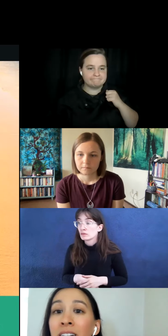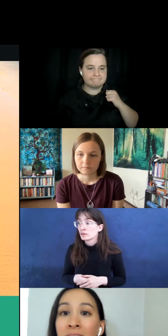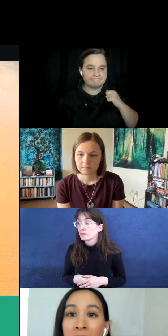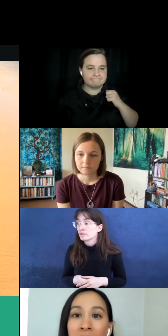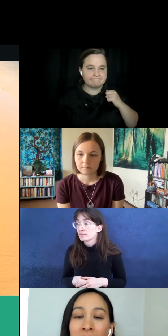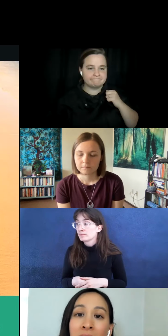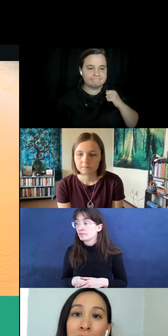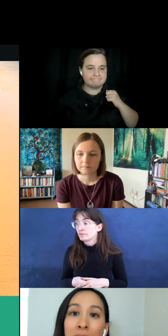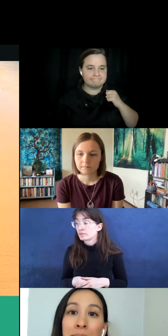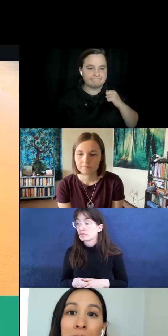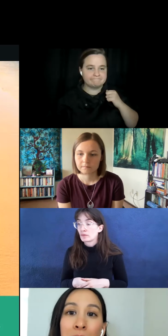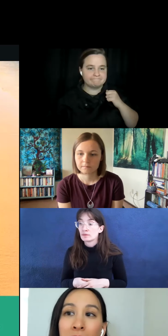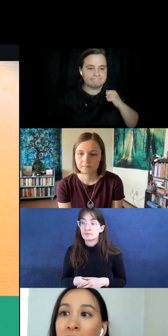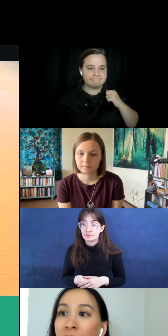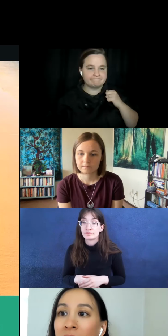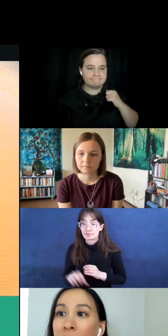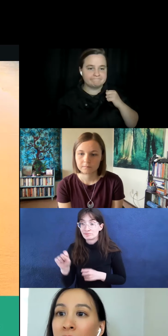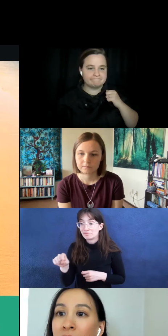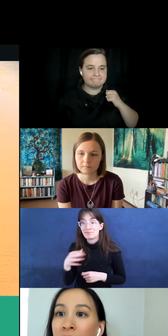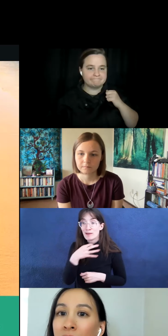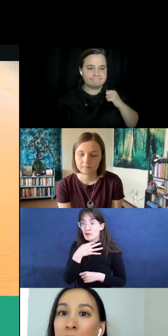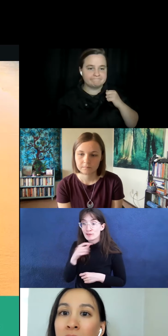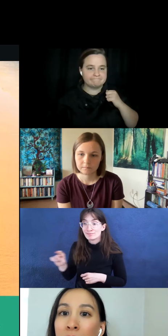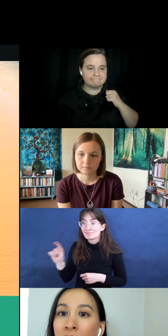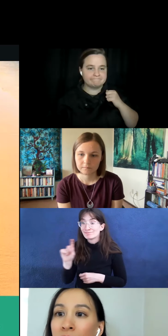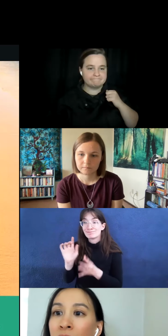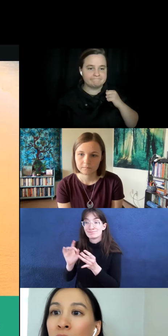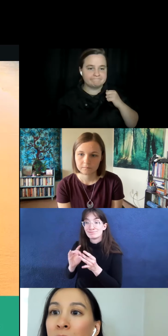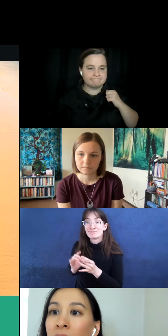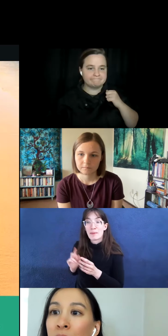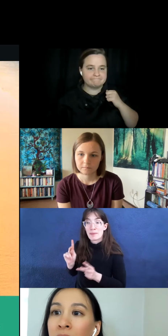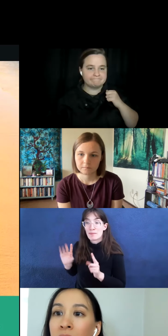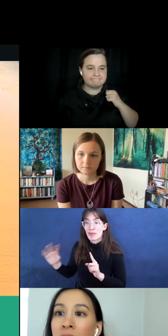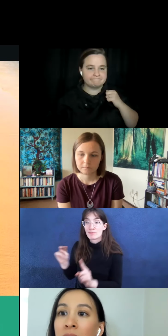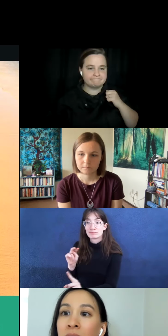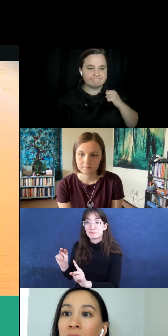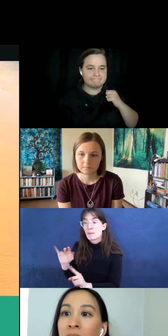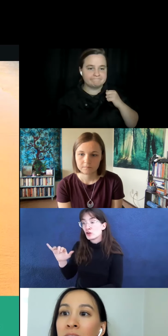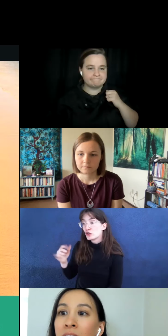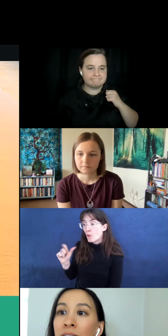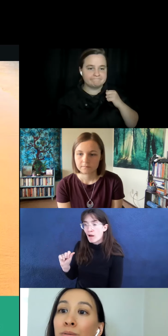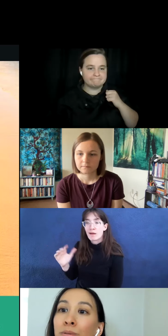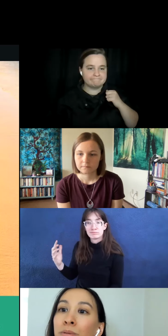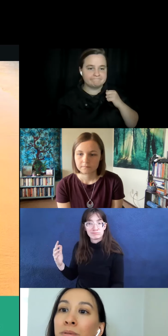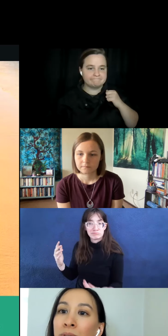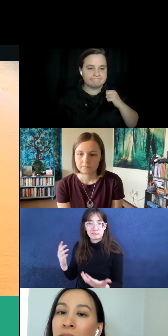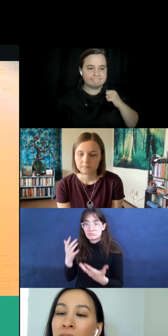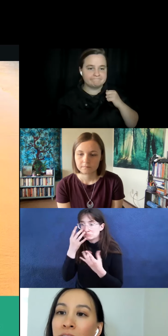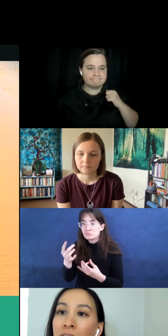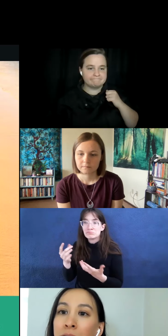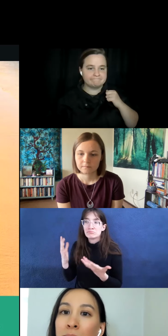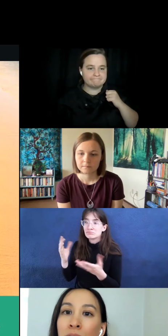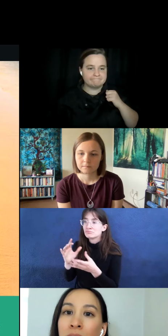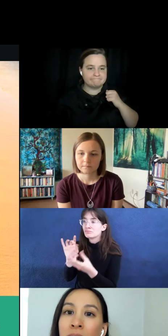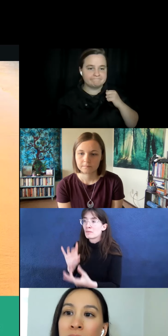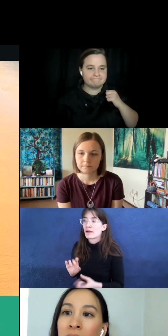Yeah, I'll be curious to hear about others' perceptions on what yoga is. Ooh,